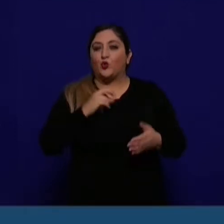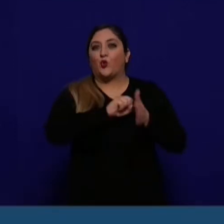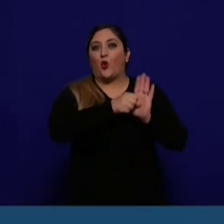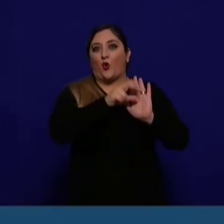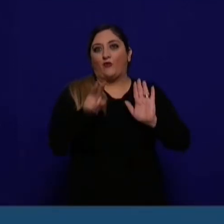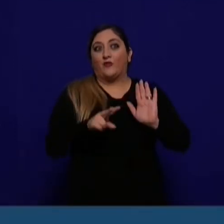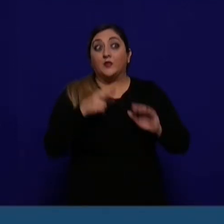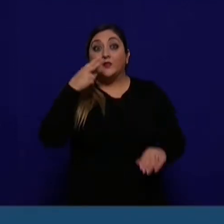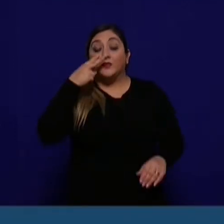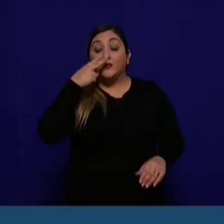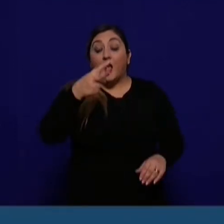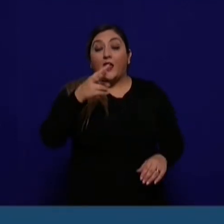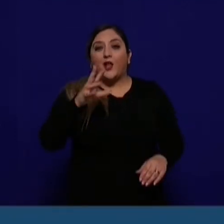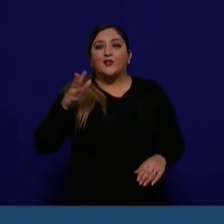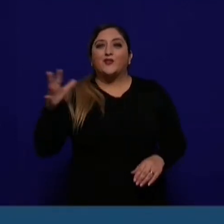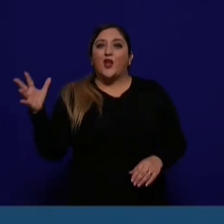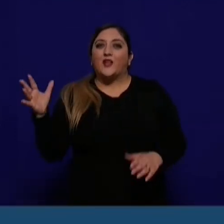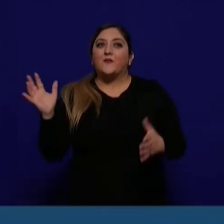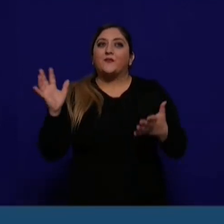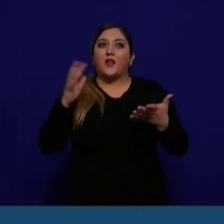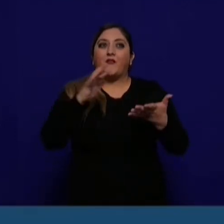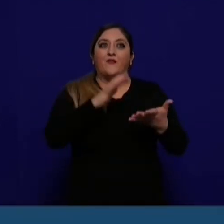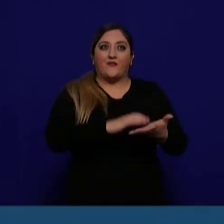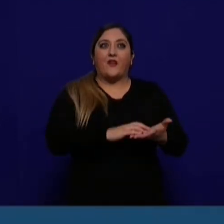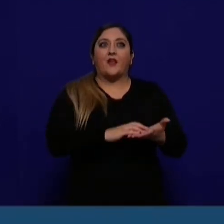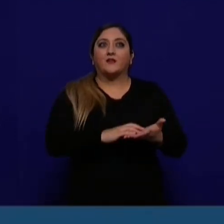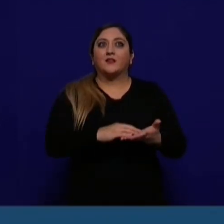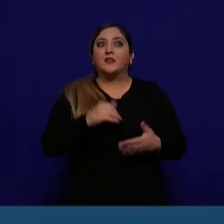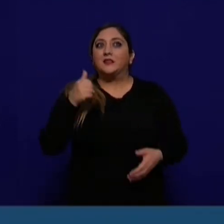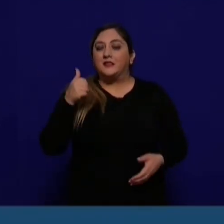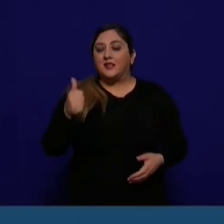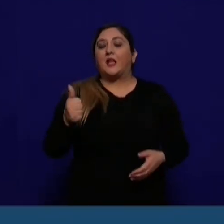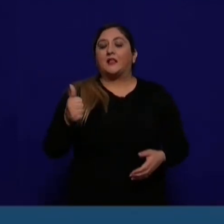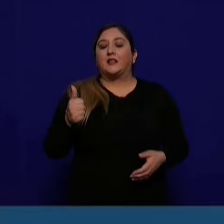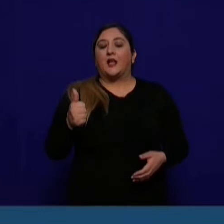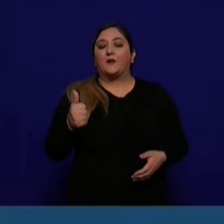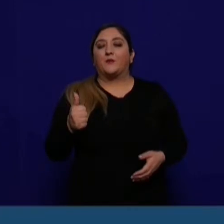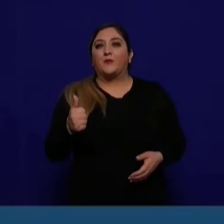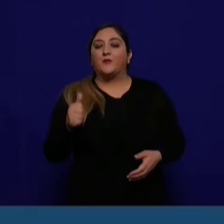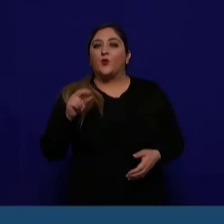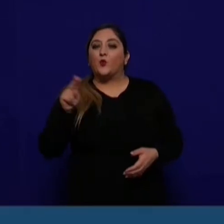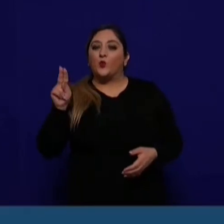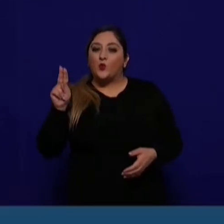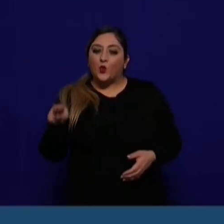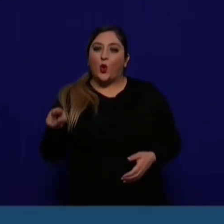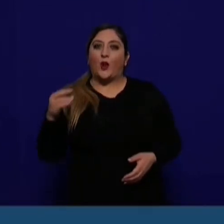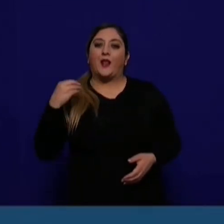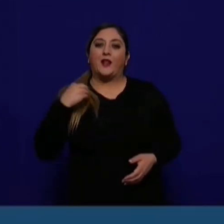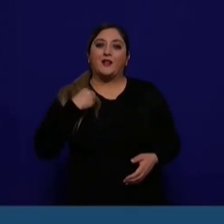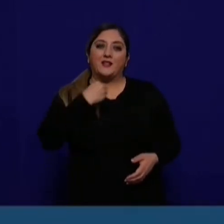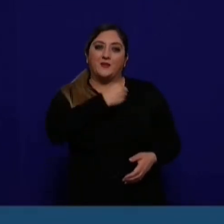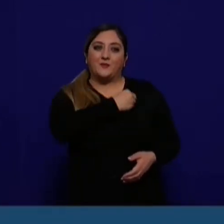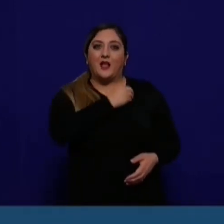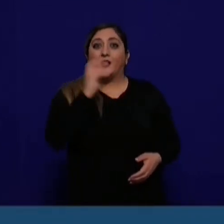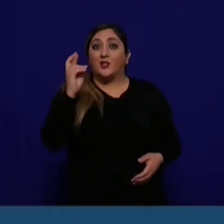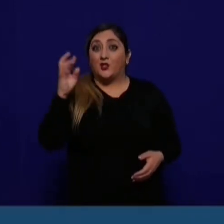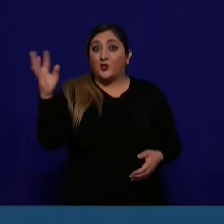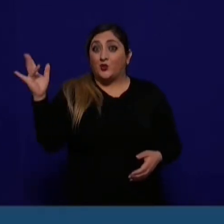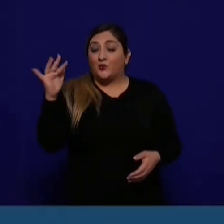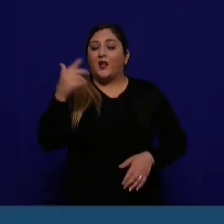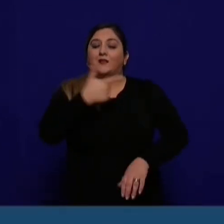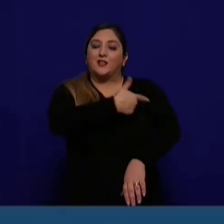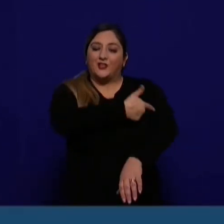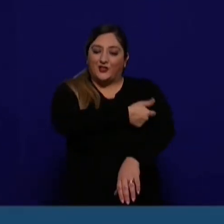biċ-ċar kemm qed ikollna impatt fuq il-każijiet li qed ikollna u impatt ukoll fuq l-isptarijiet li huwa riżultat